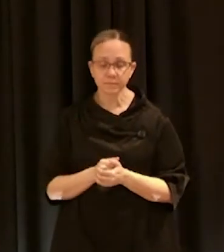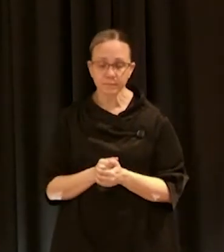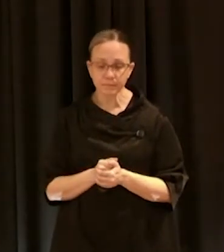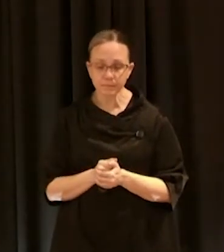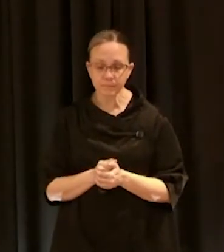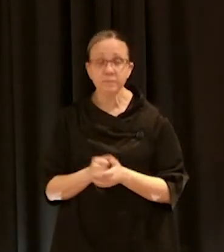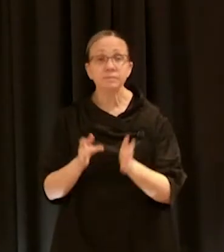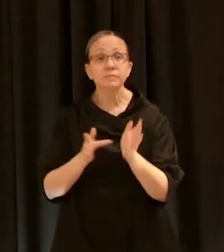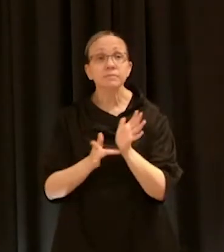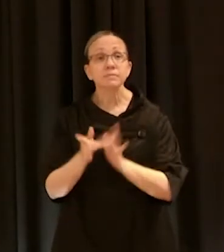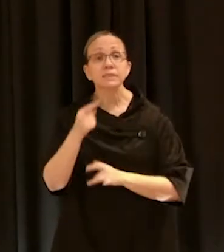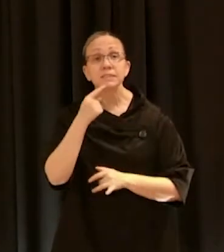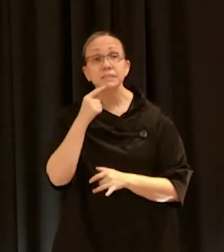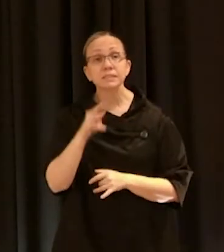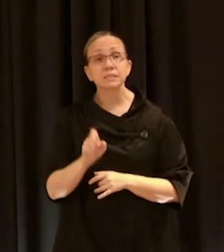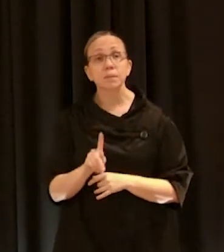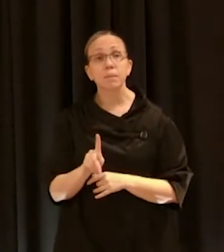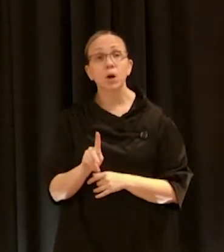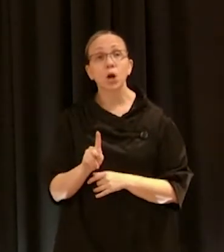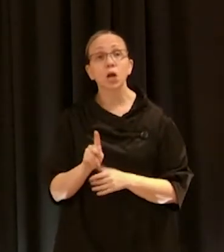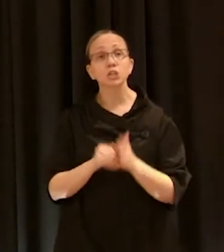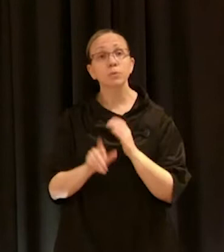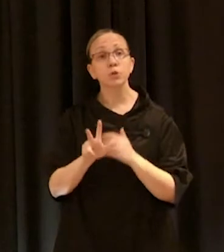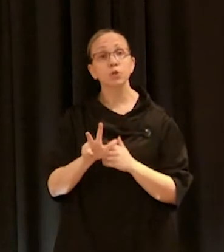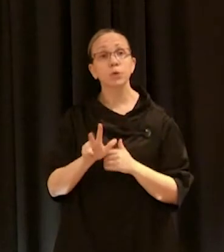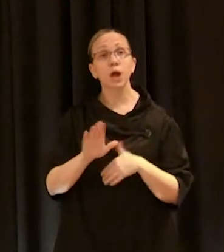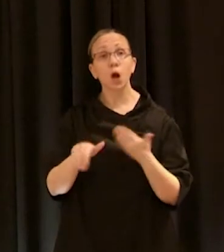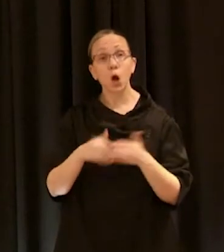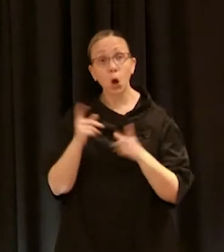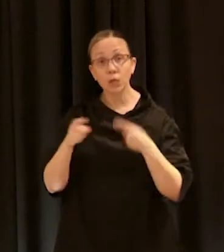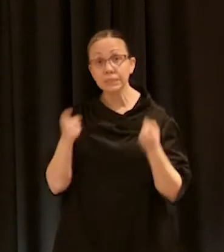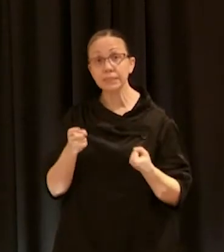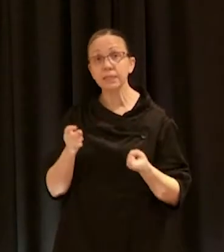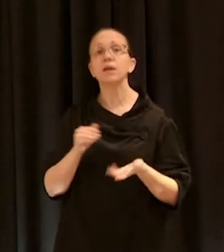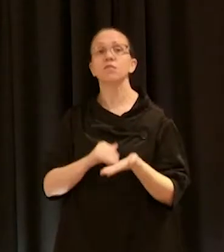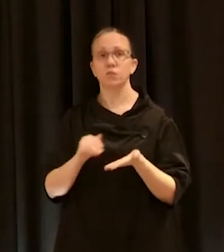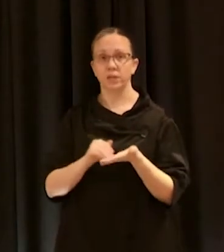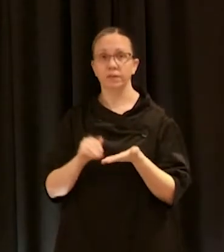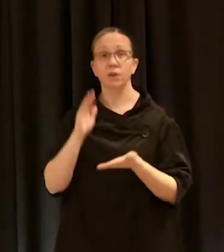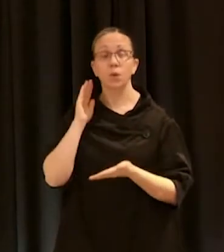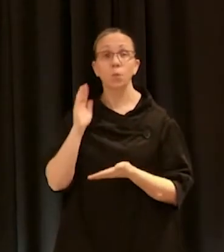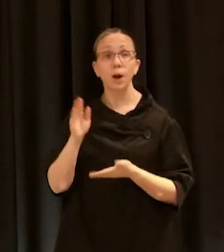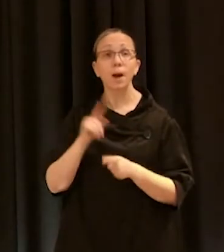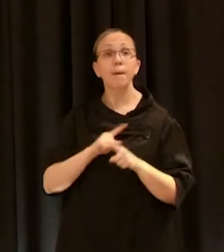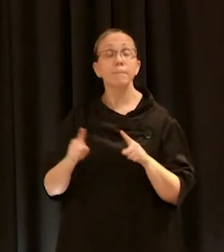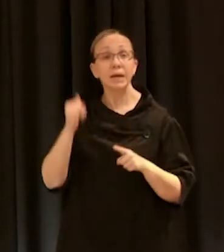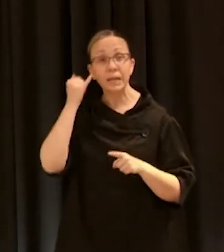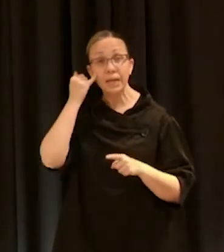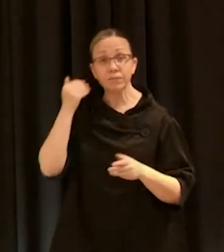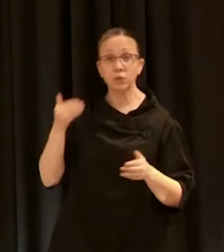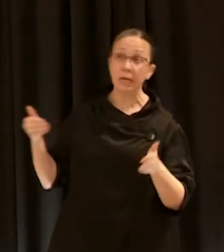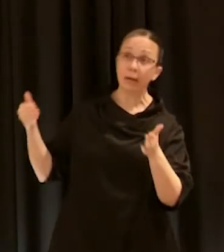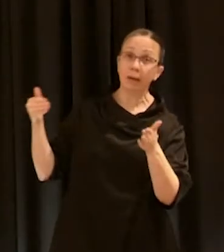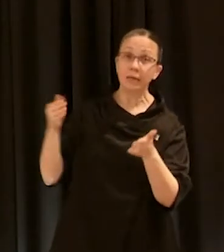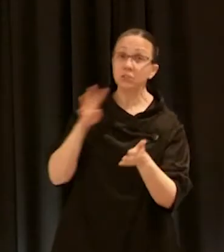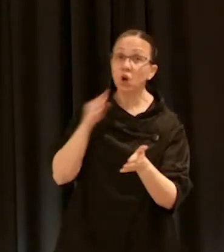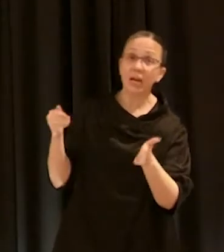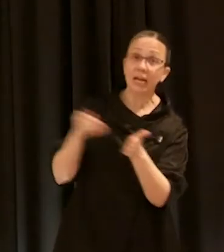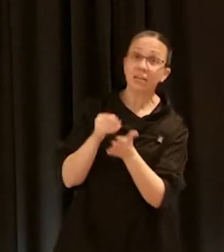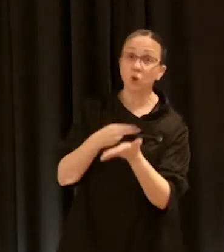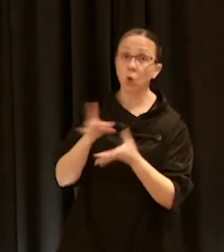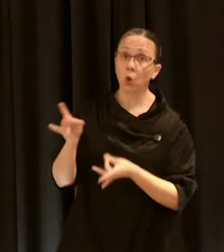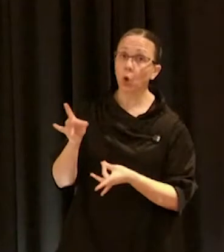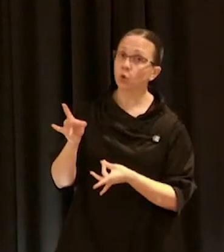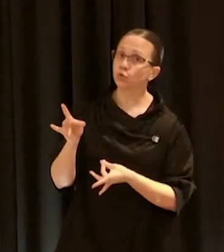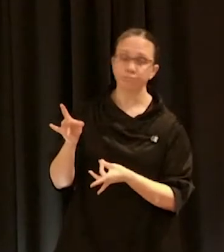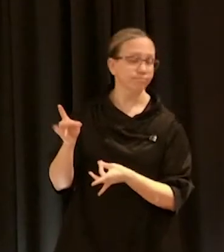says. Jesus said in Mark chapter 3 that all sins shall be forgiven. But he that shall blaspheme against the Holy Ghost